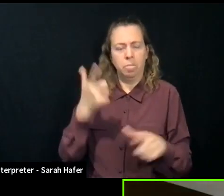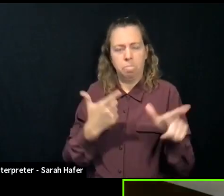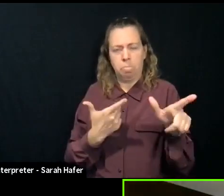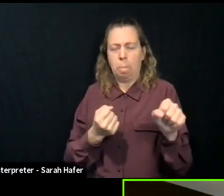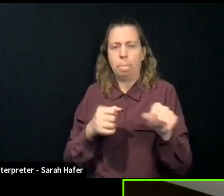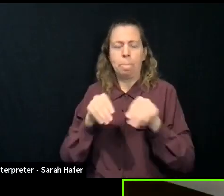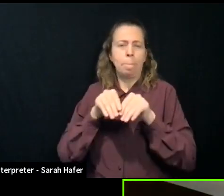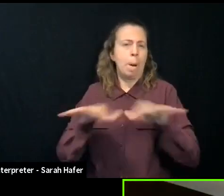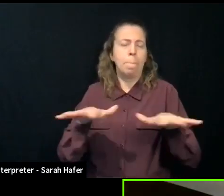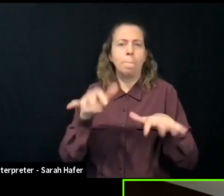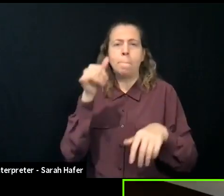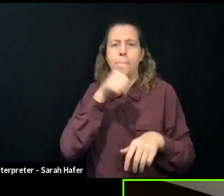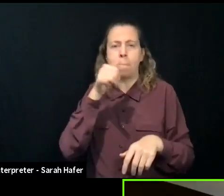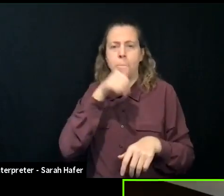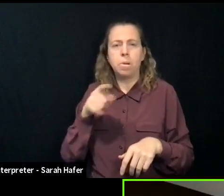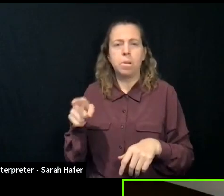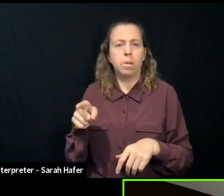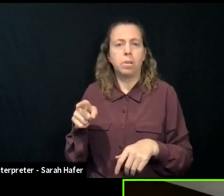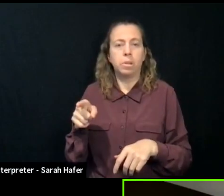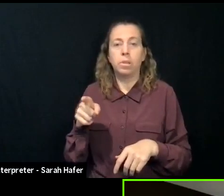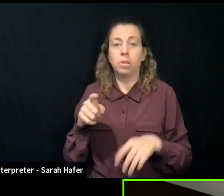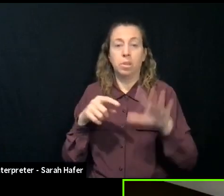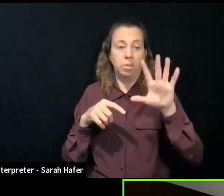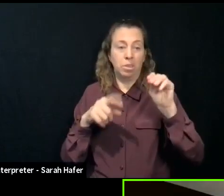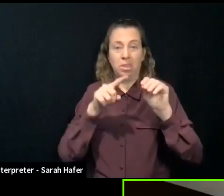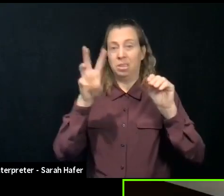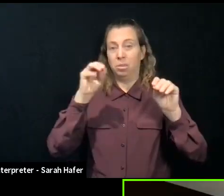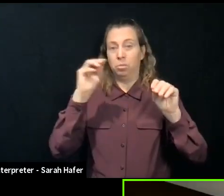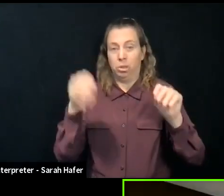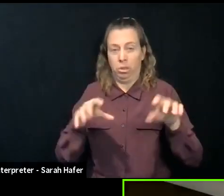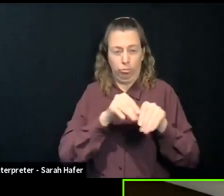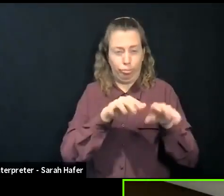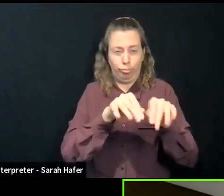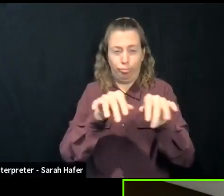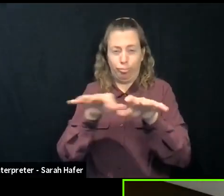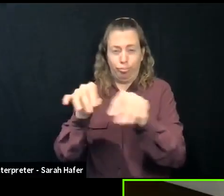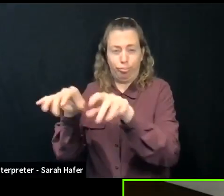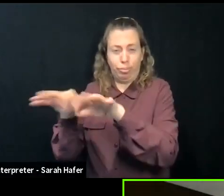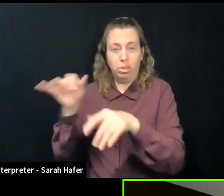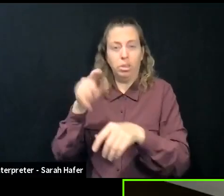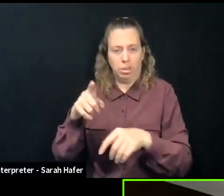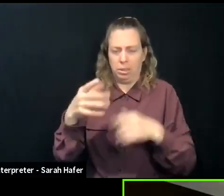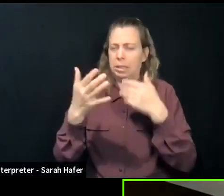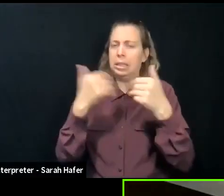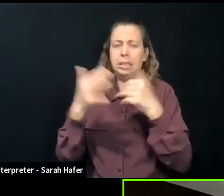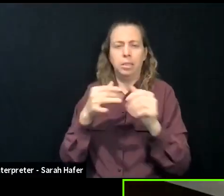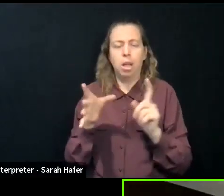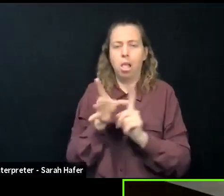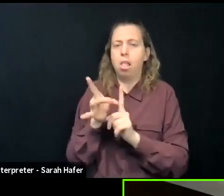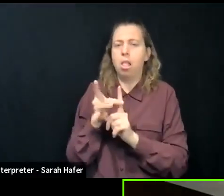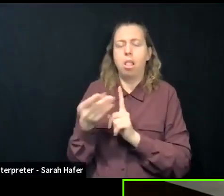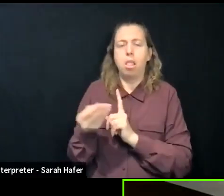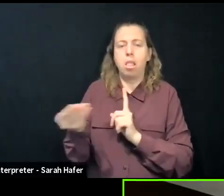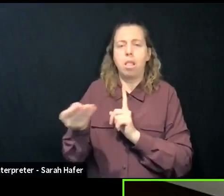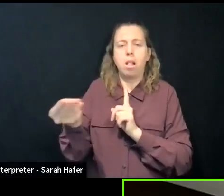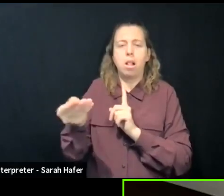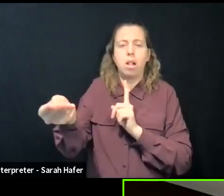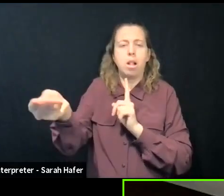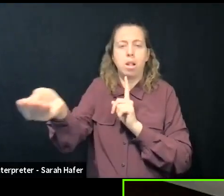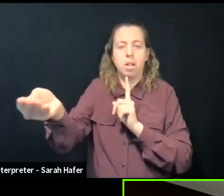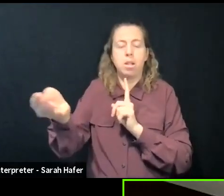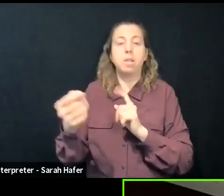to 60% more easily than the old-fashioned variants. That means that more people